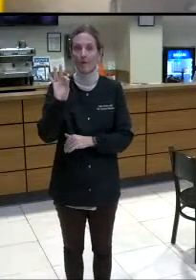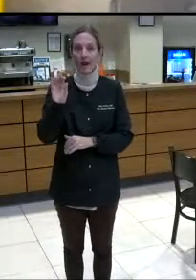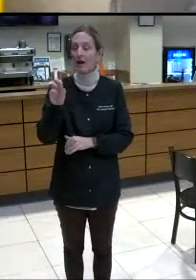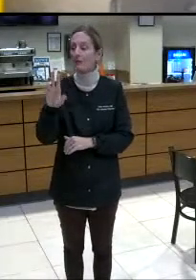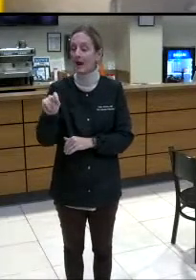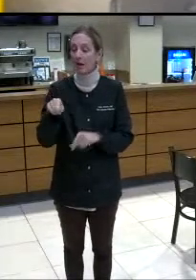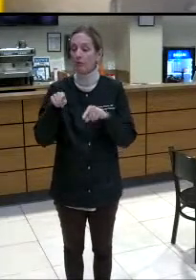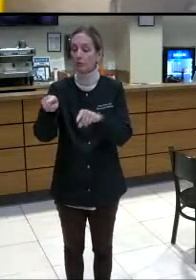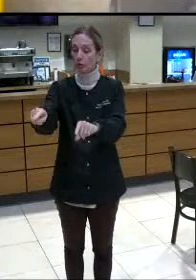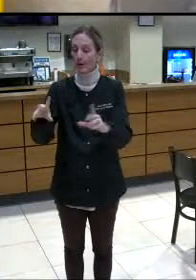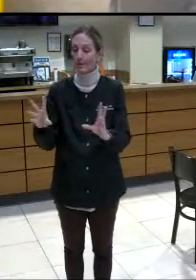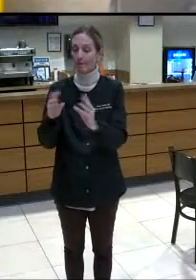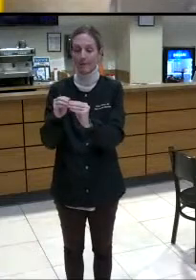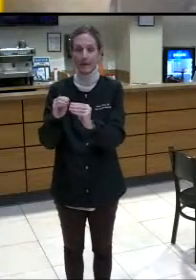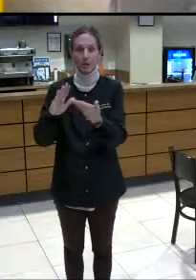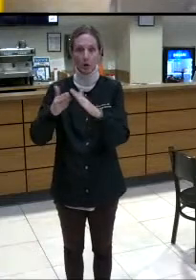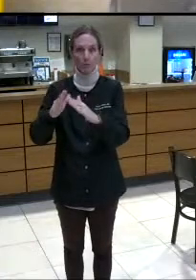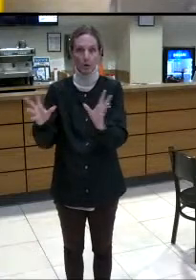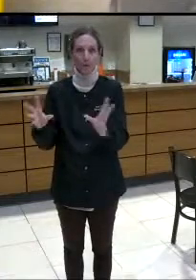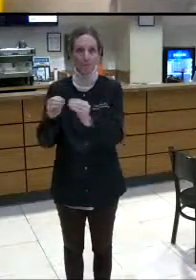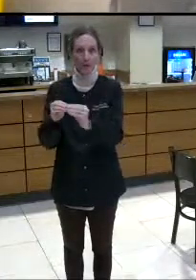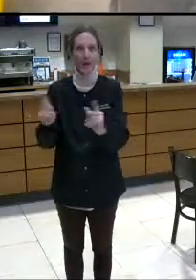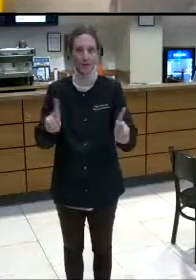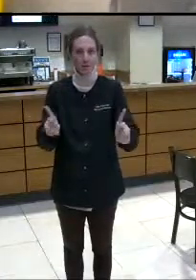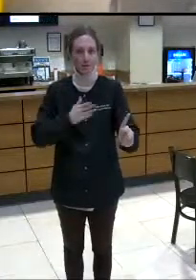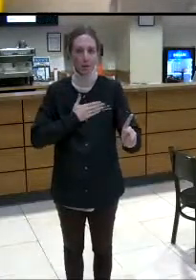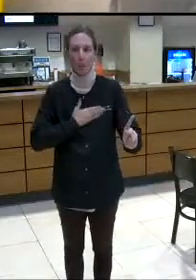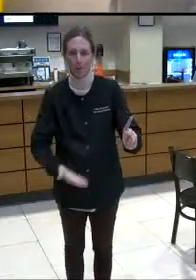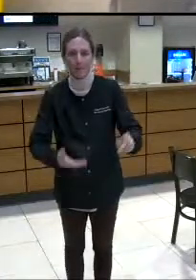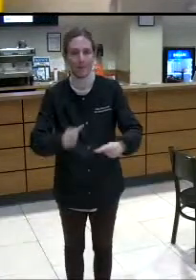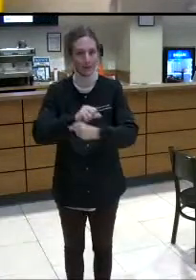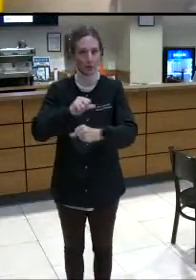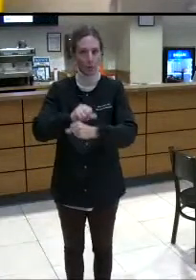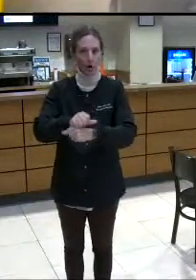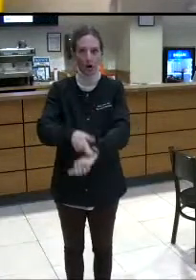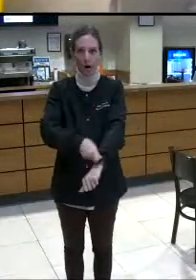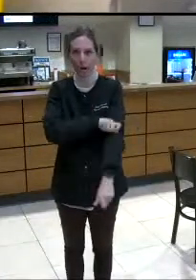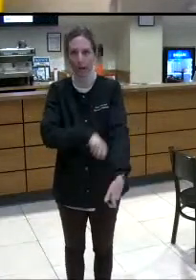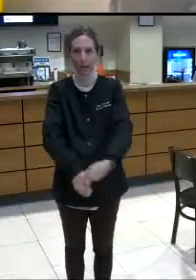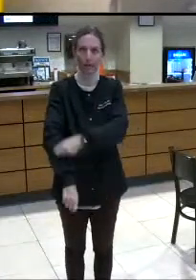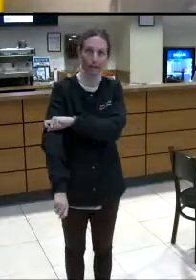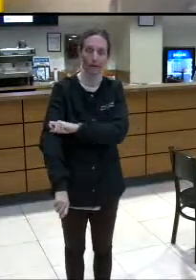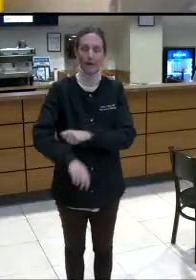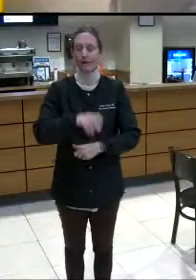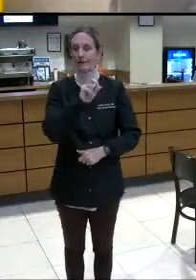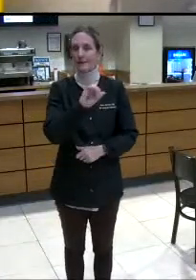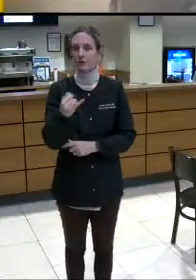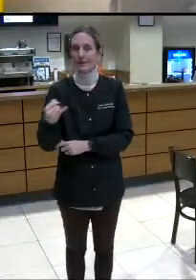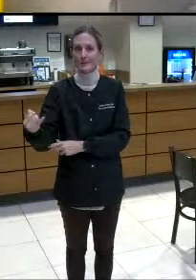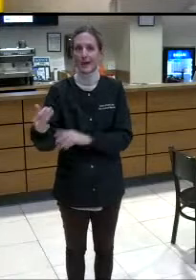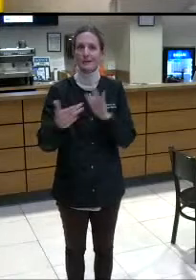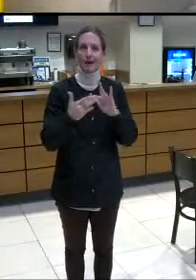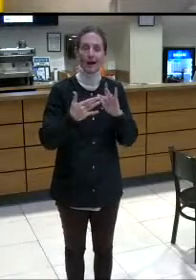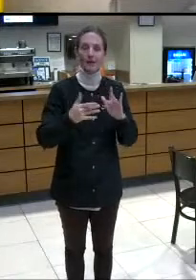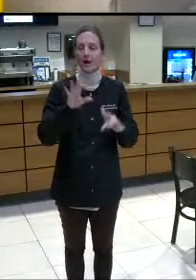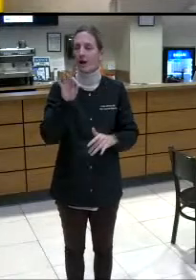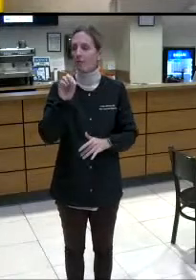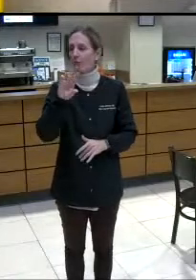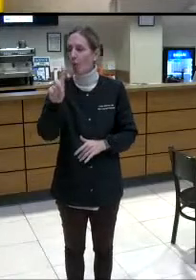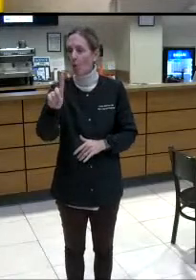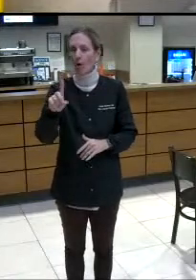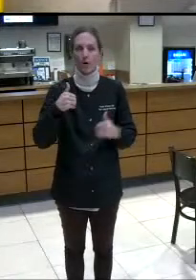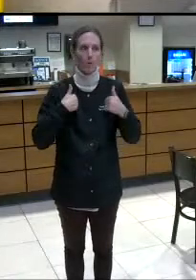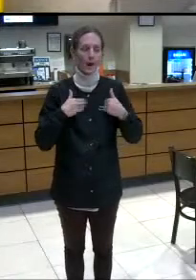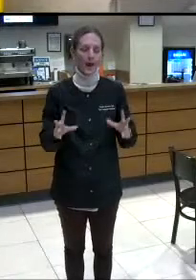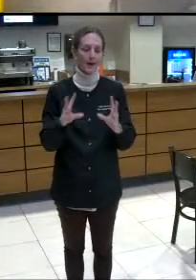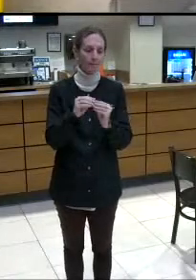meeting, there are people that are willing to work, and they have been contacting us. DJJ has contacted us, Mr. Ford. We had a meeting today